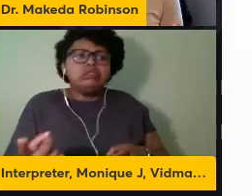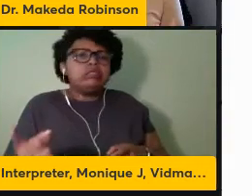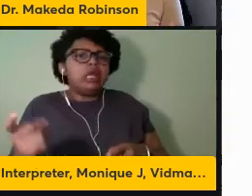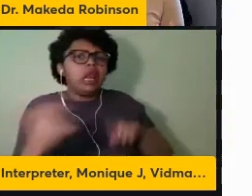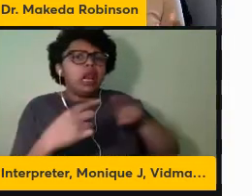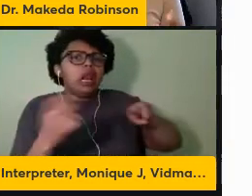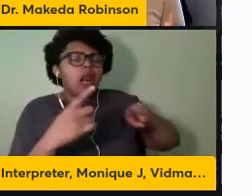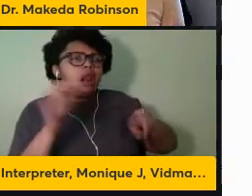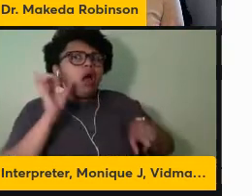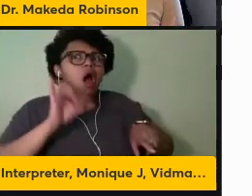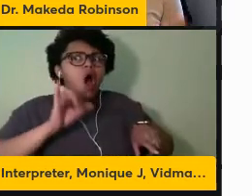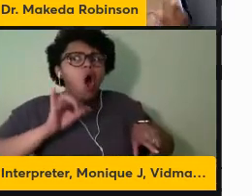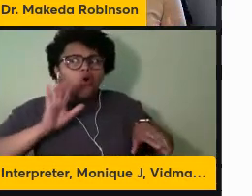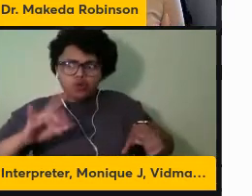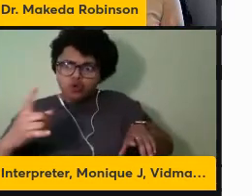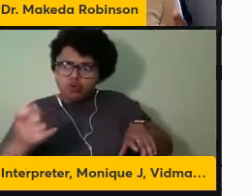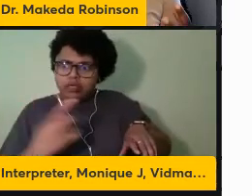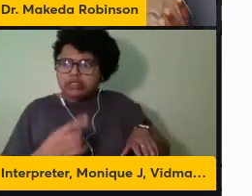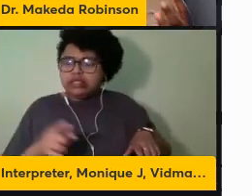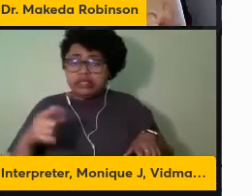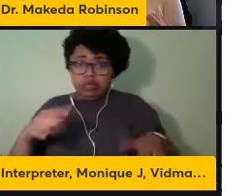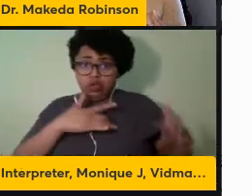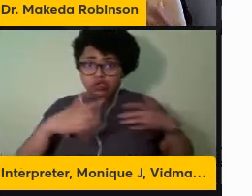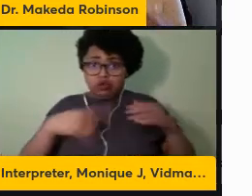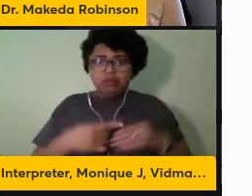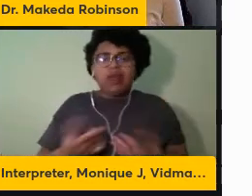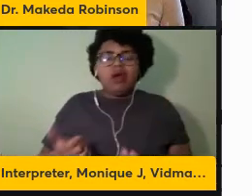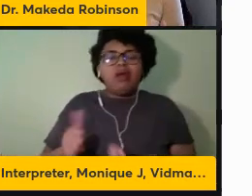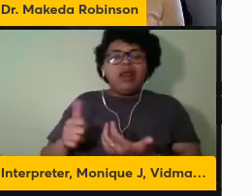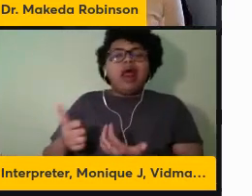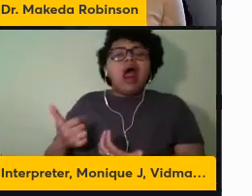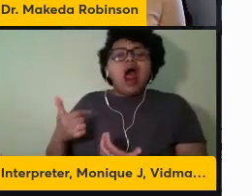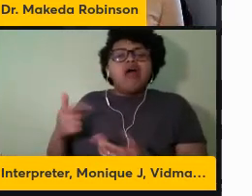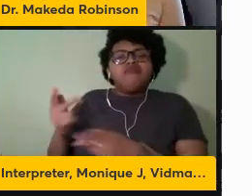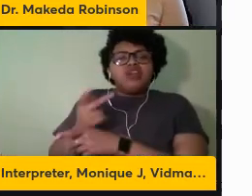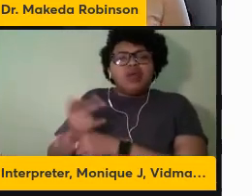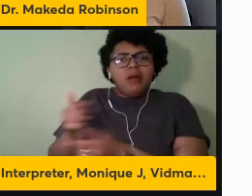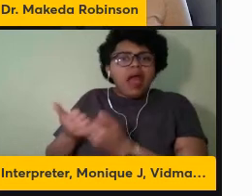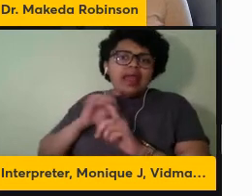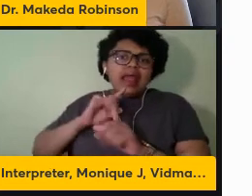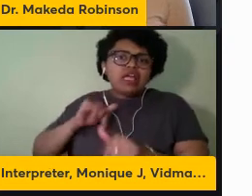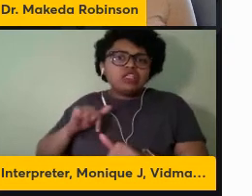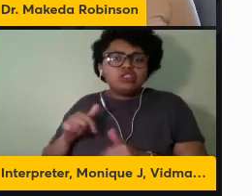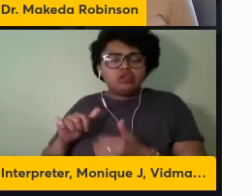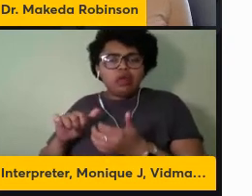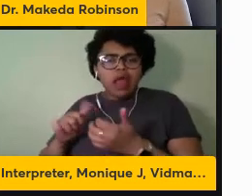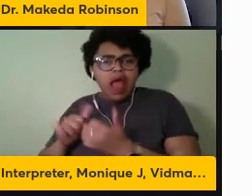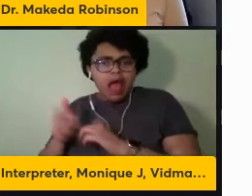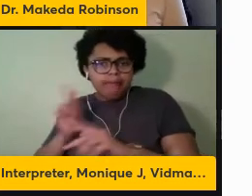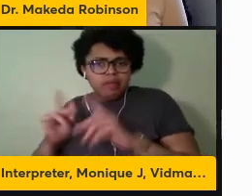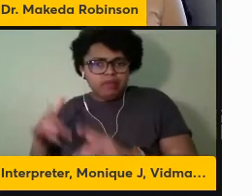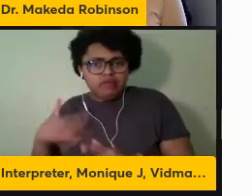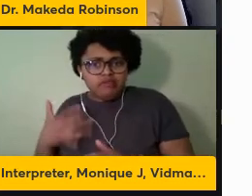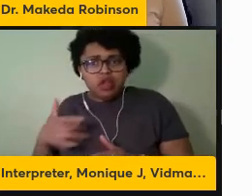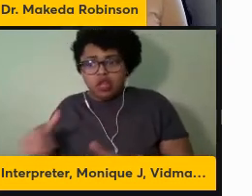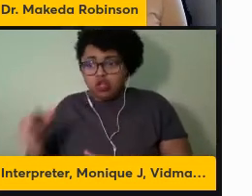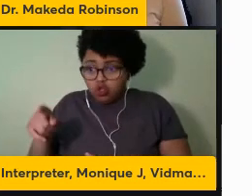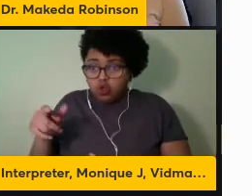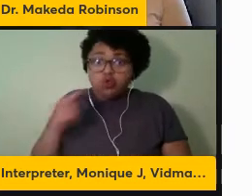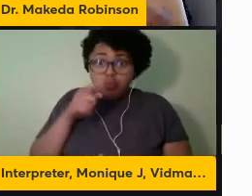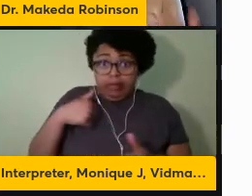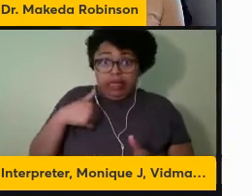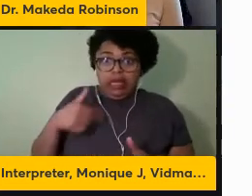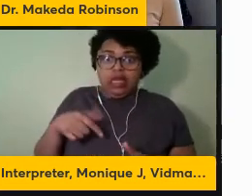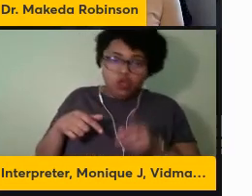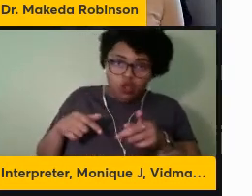they were concerned about, and finding ways to answer those and have people feel as though you were listening to them was really important. And I